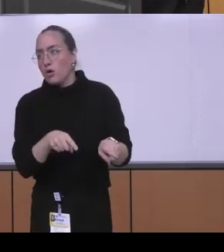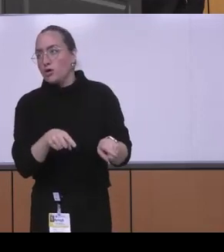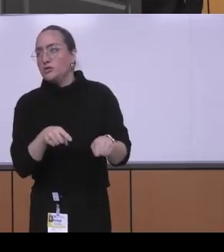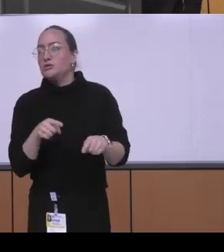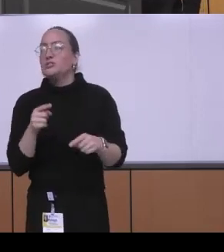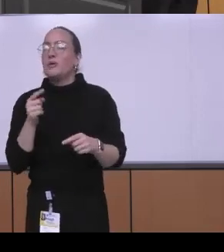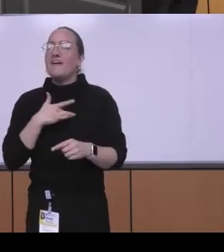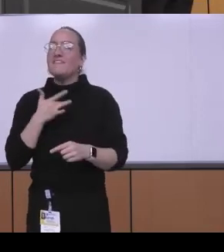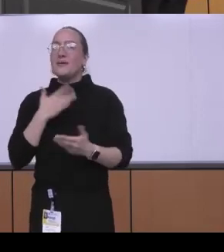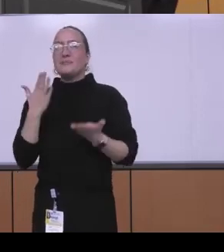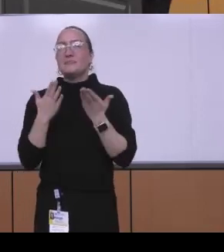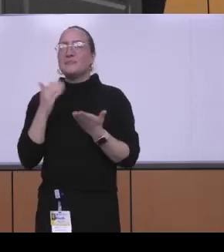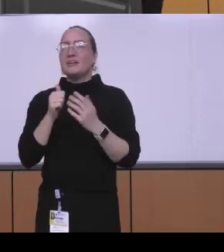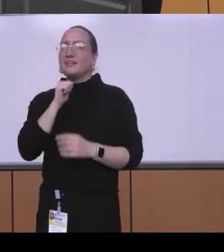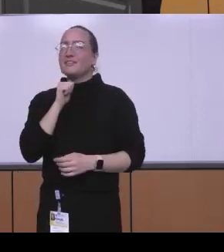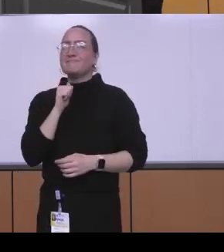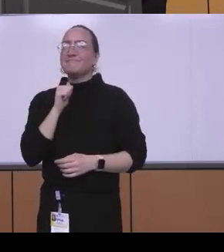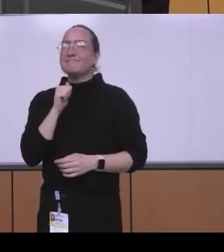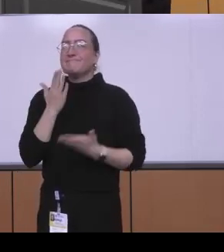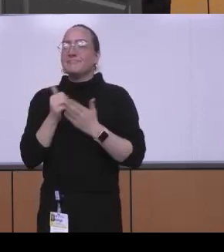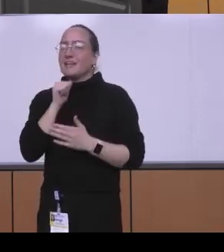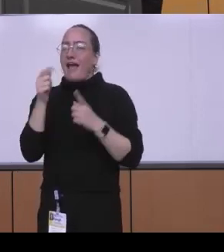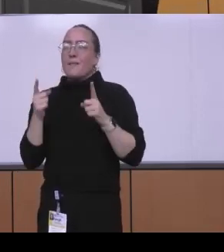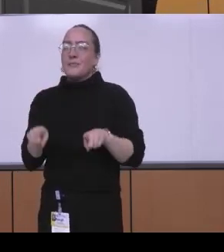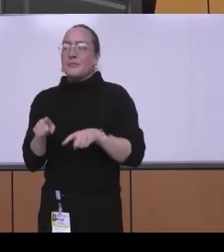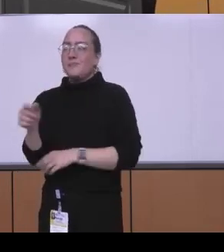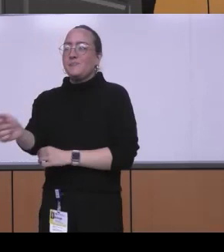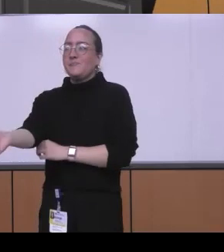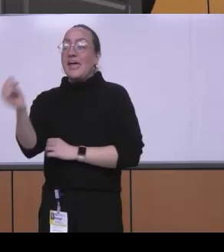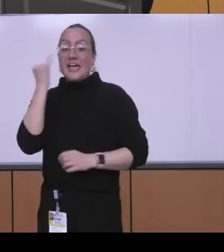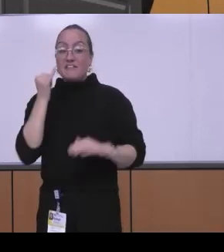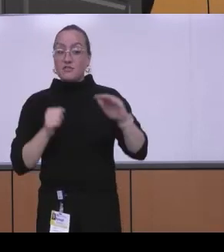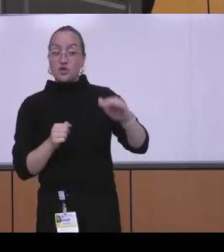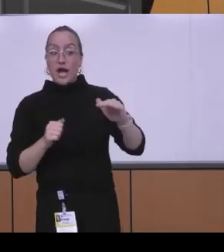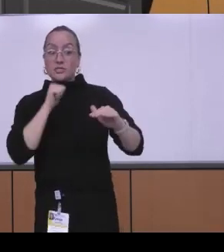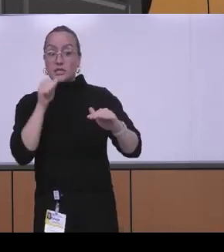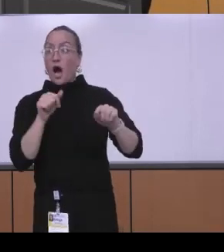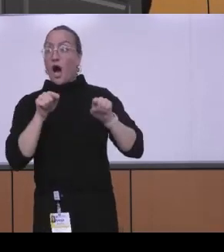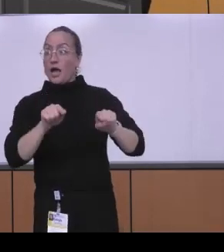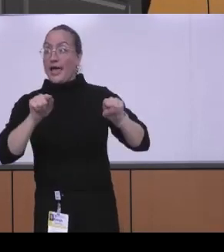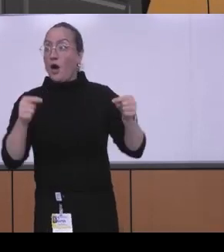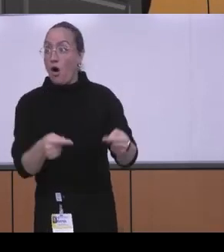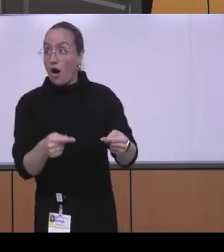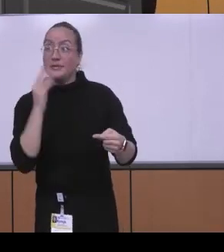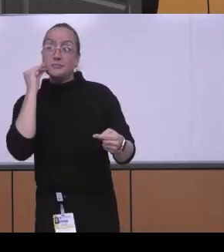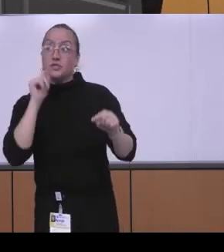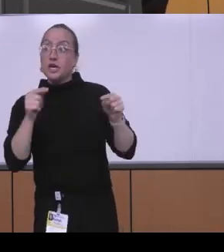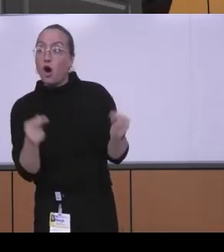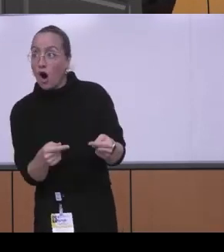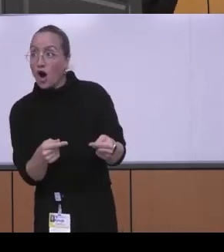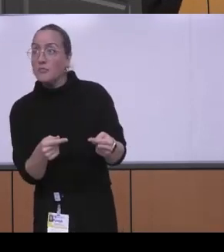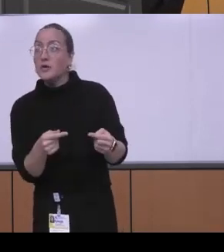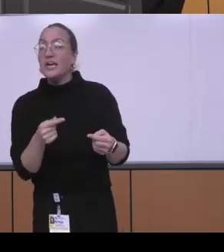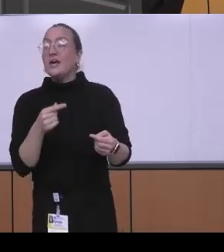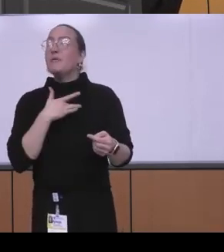be unlikely. And of course, if you think a child is in imminent harm, I don't think you have any doubt. You never have doubt when the case is that the kid is in imminent harm.